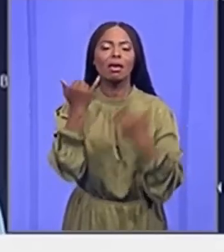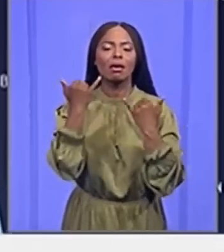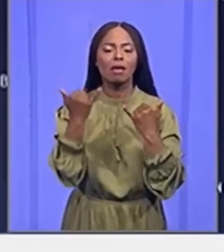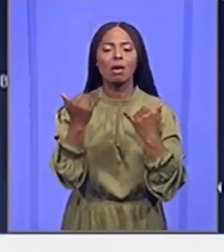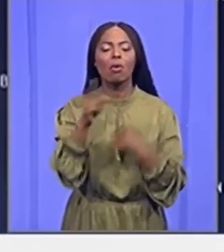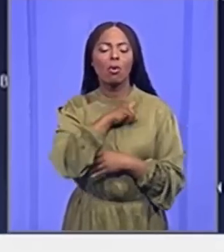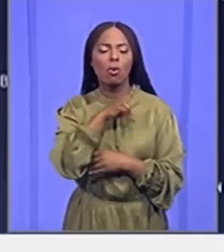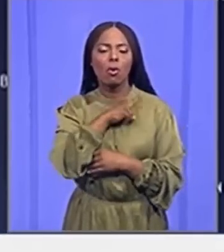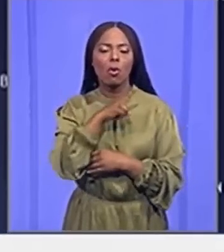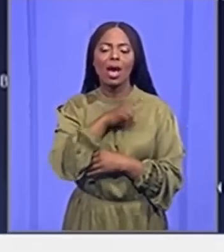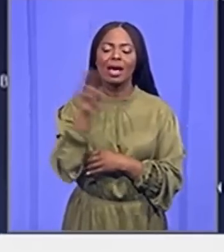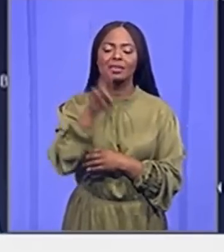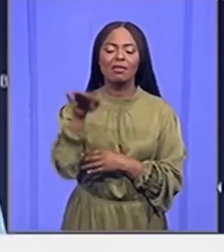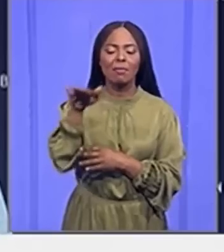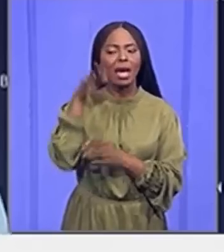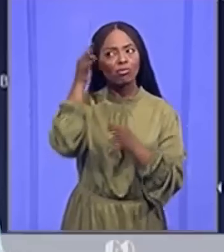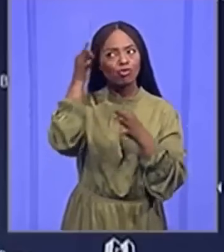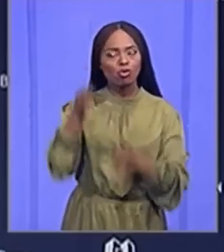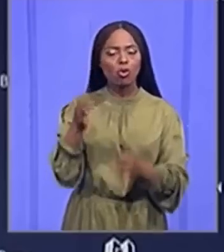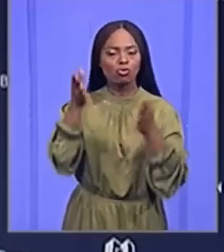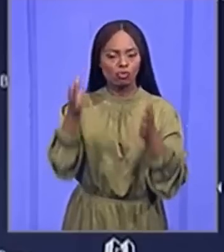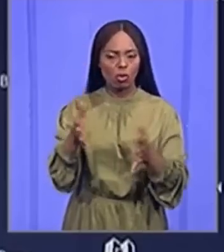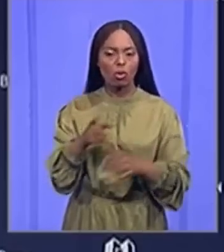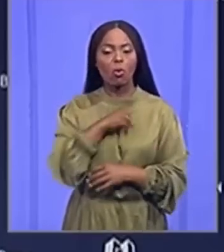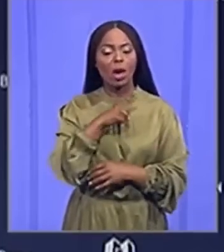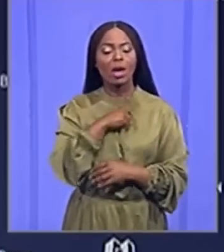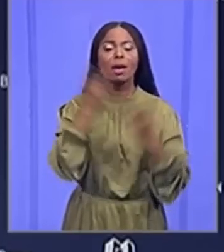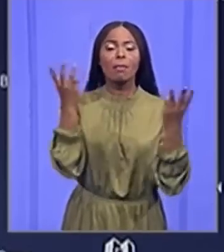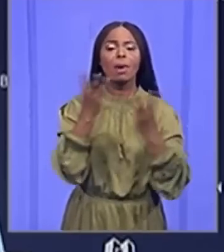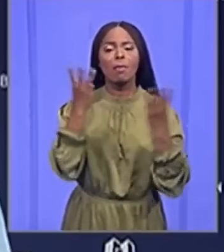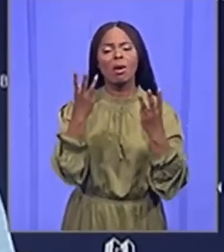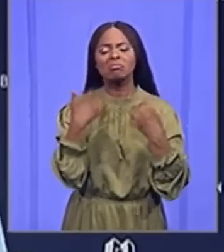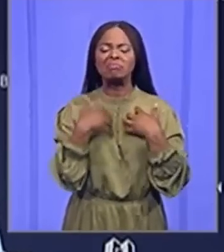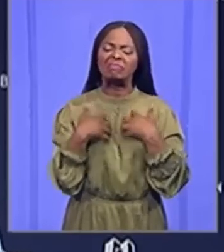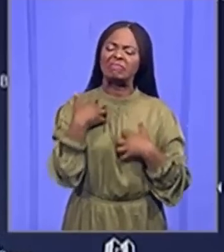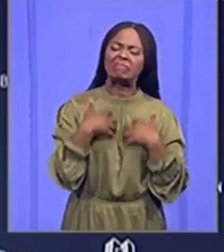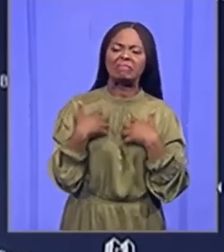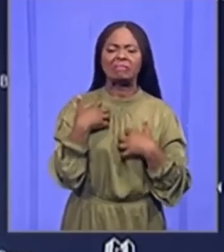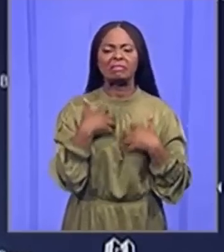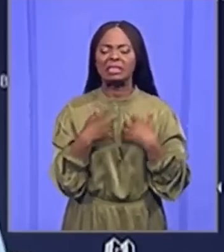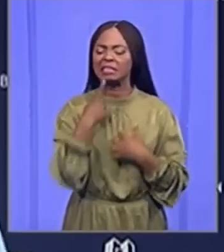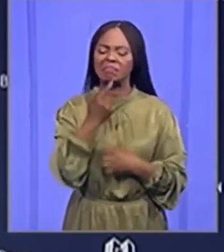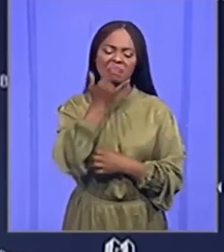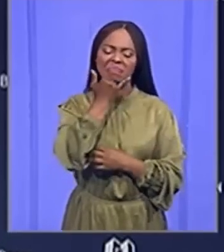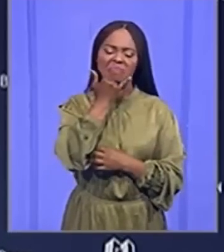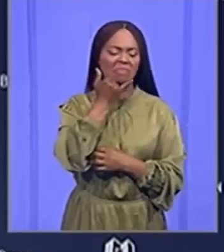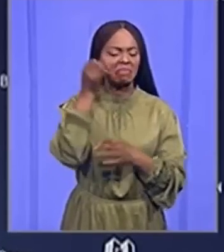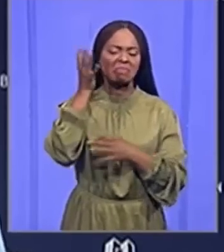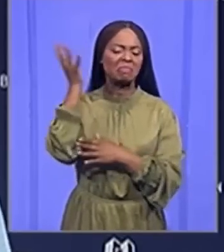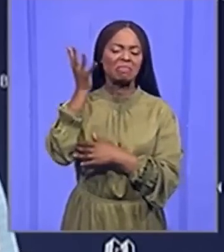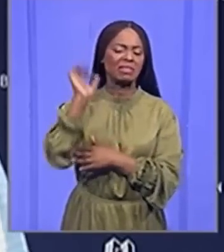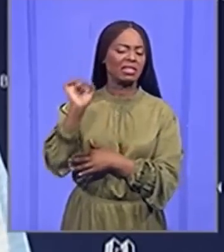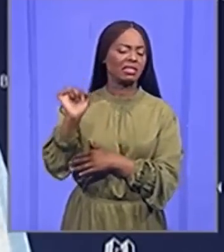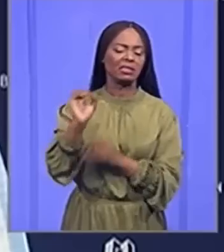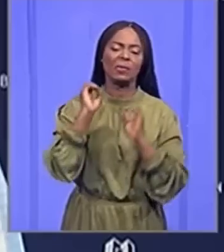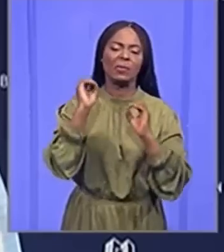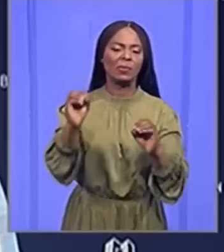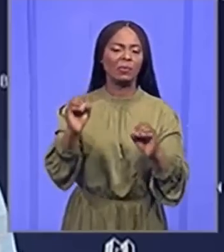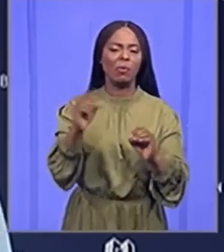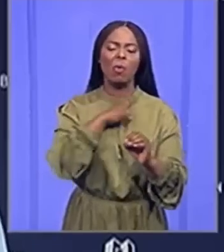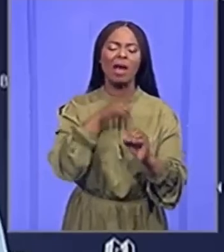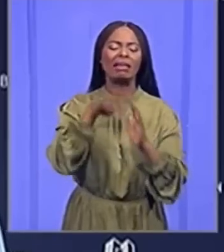la eng ba dira se le ge le gore bontši ba batho ba tlile ba laetša go se kgatlhege ka lebaka la ona gore kelo